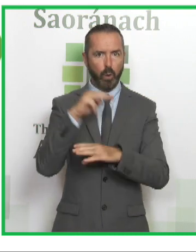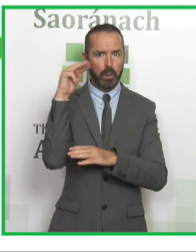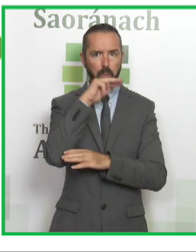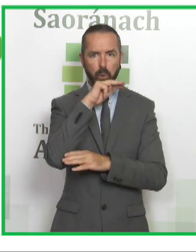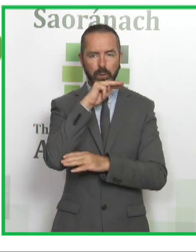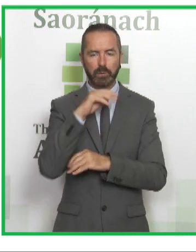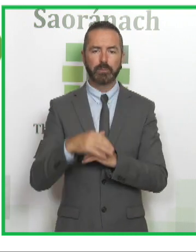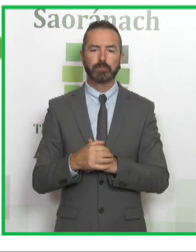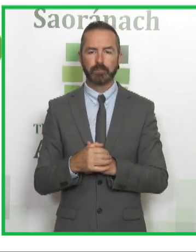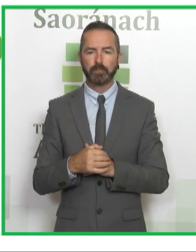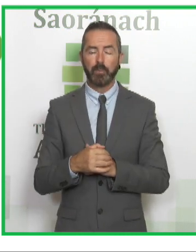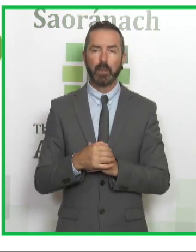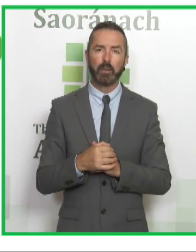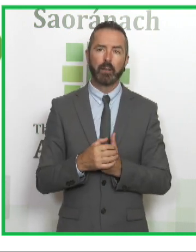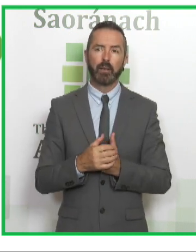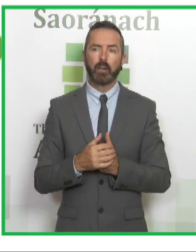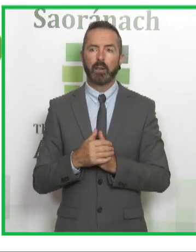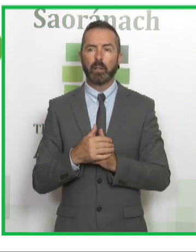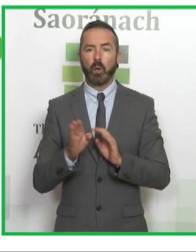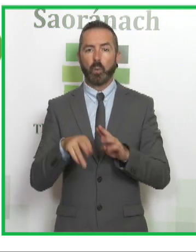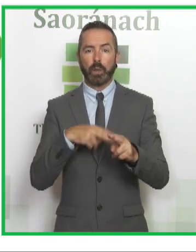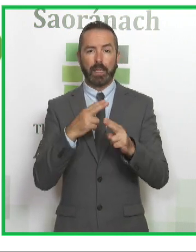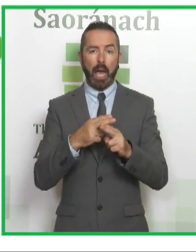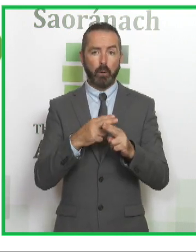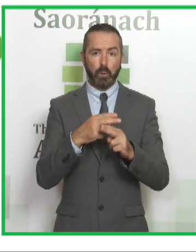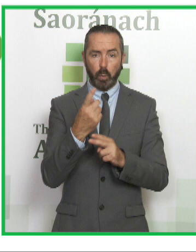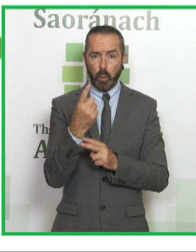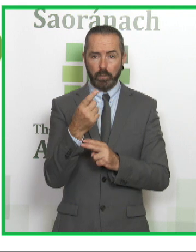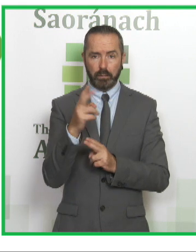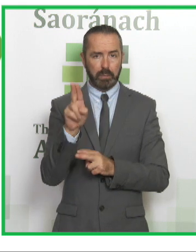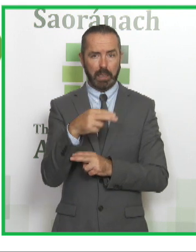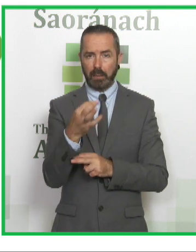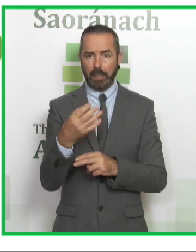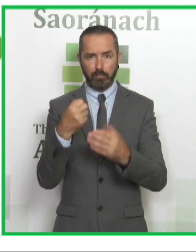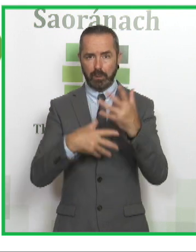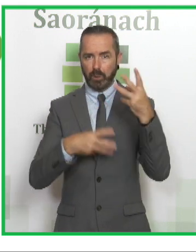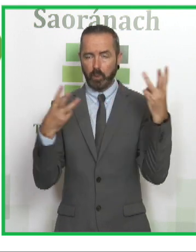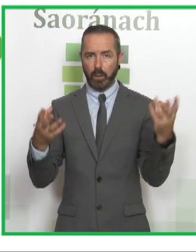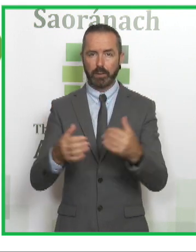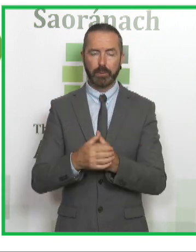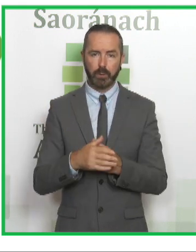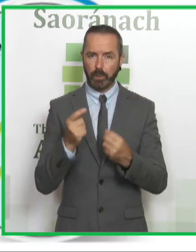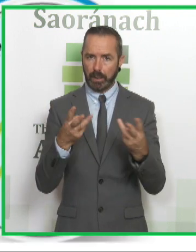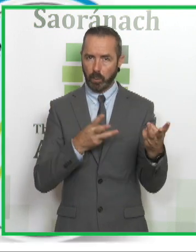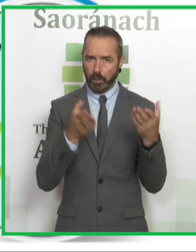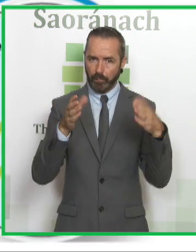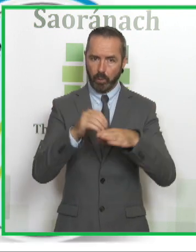So with 1 or 2, we wouldn't get the desired outcome that we want. So we have to be working on all